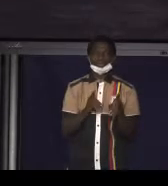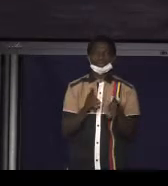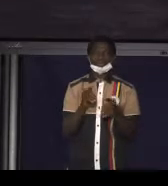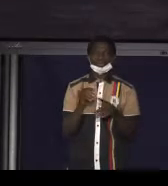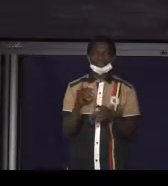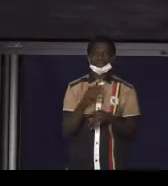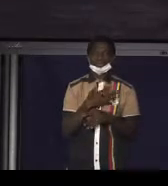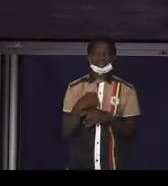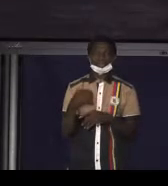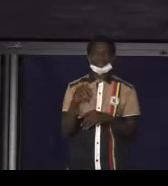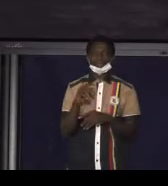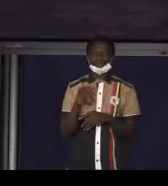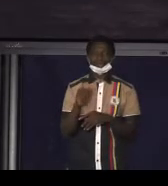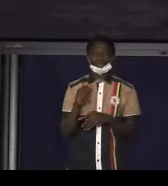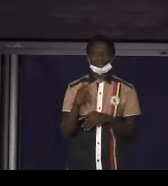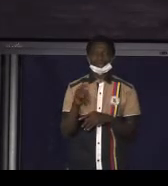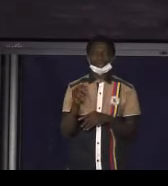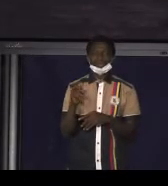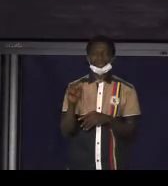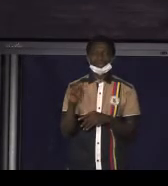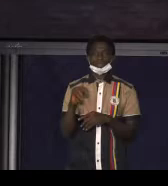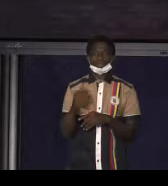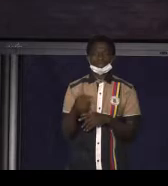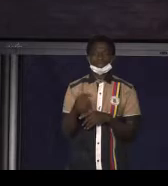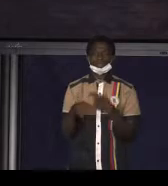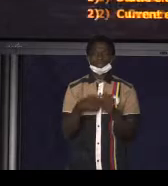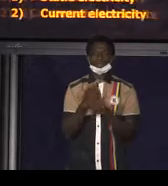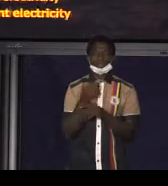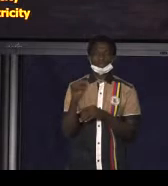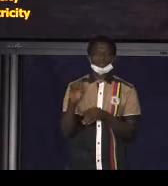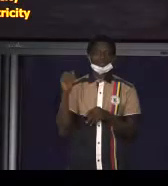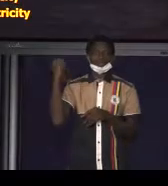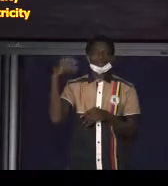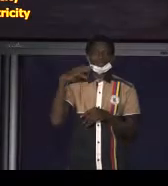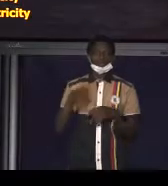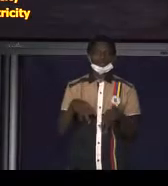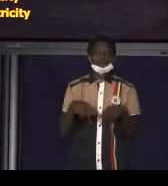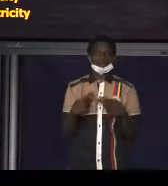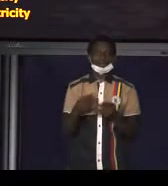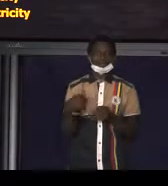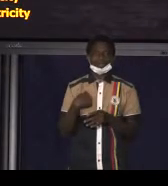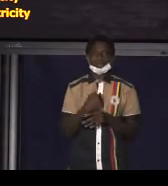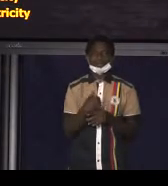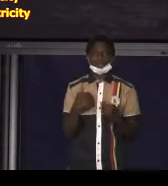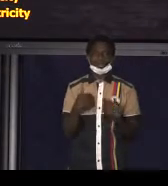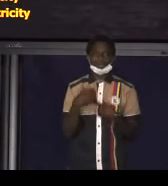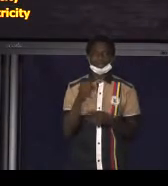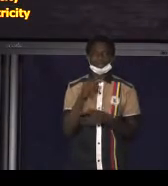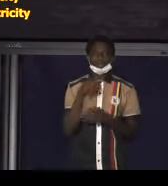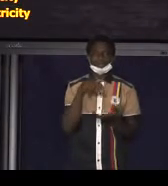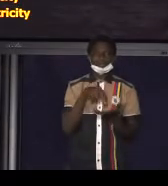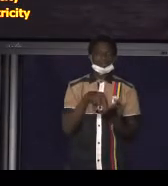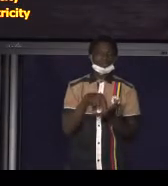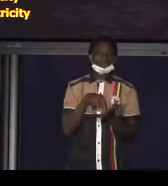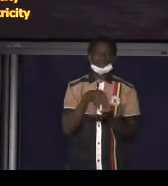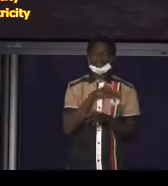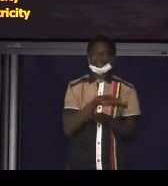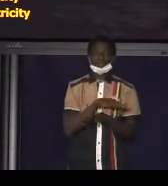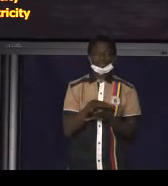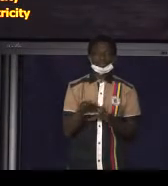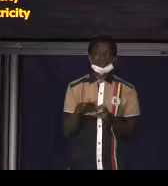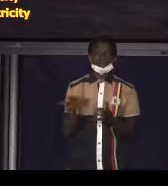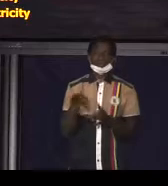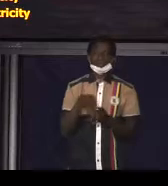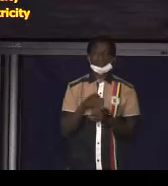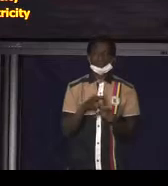current, alternating current. And the types of electricity, we have static electricity that